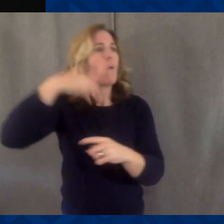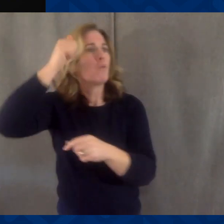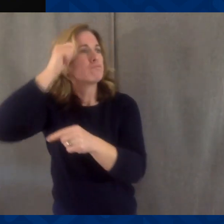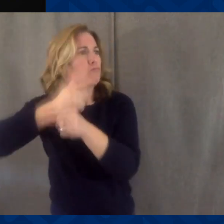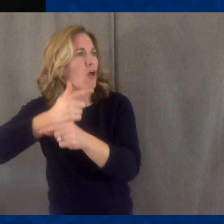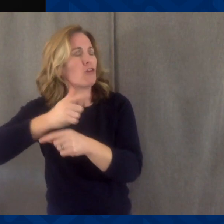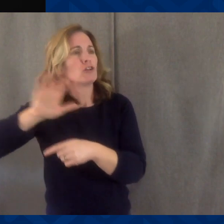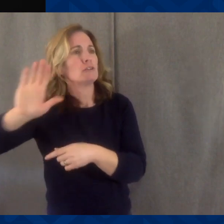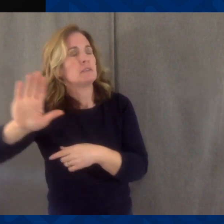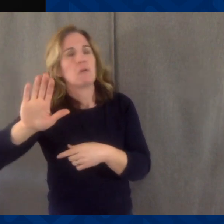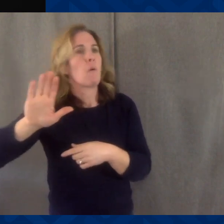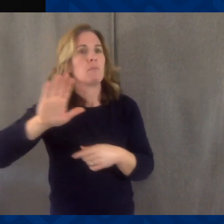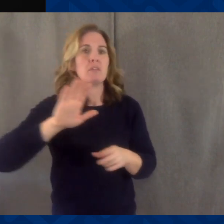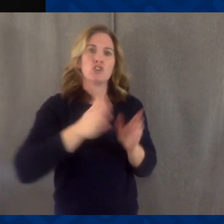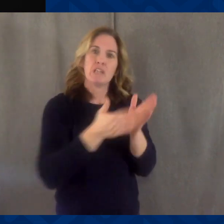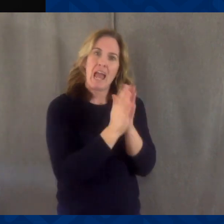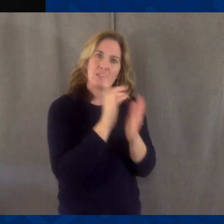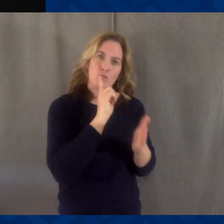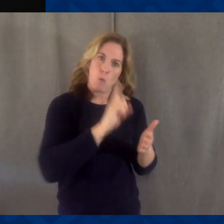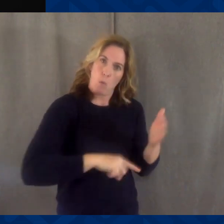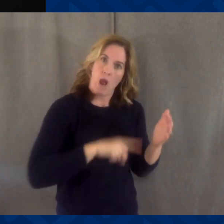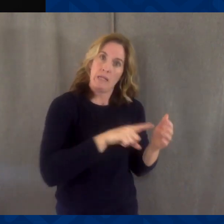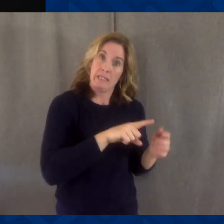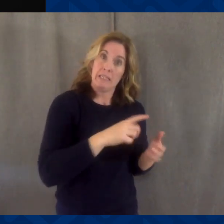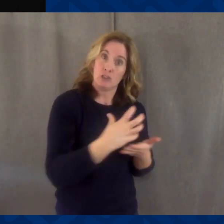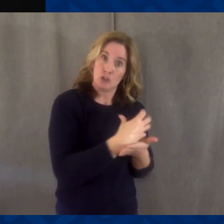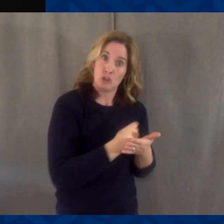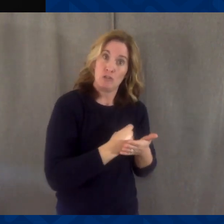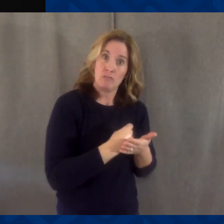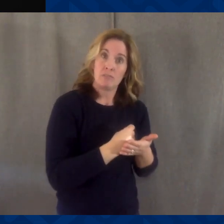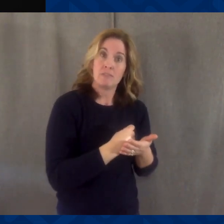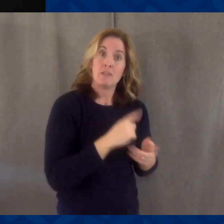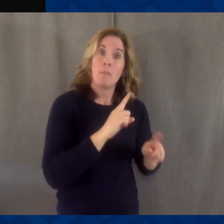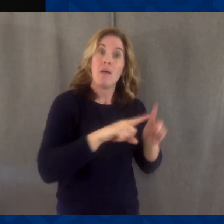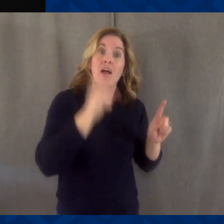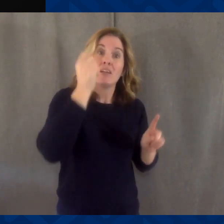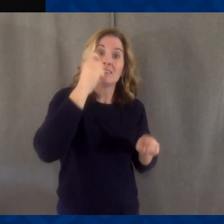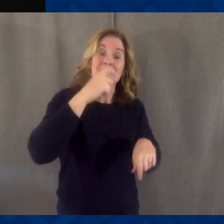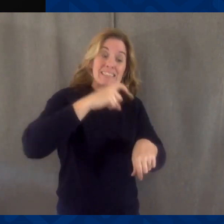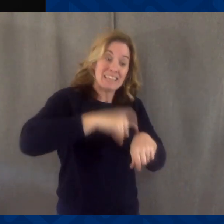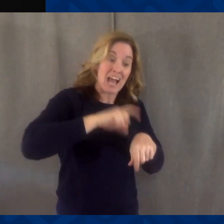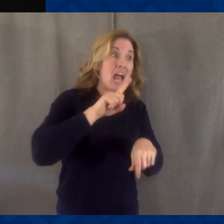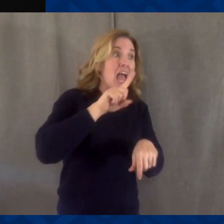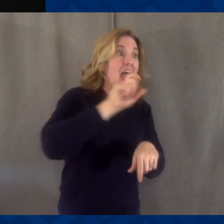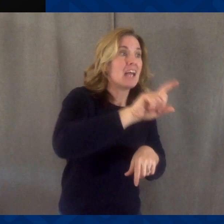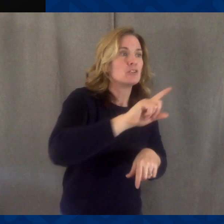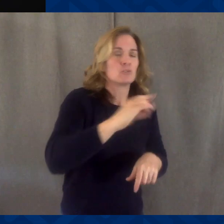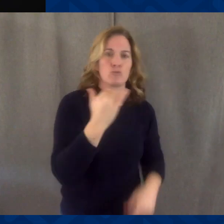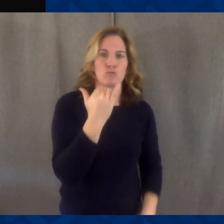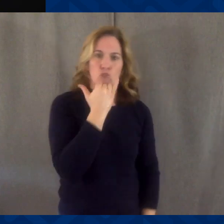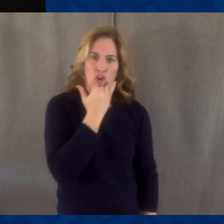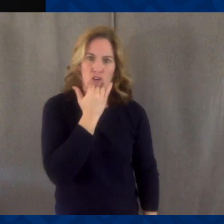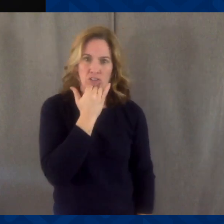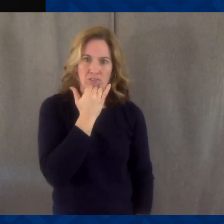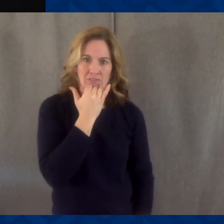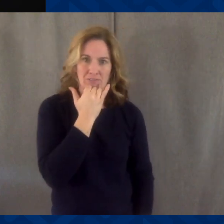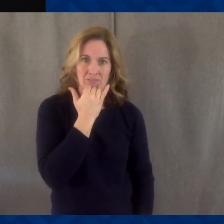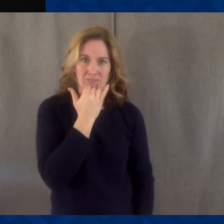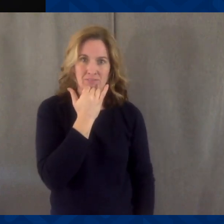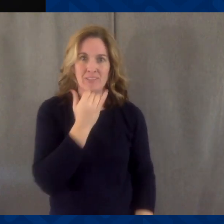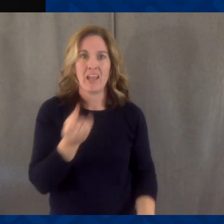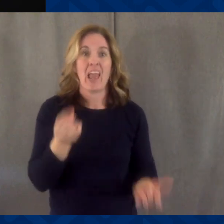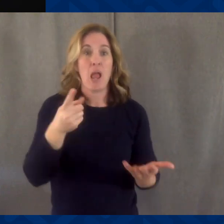was this. He just got the timing all wrong. How many of you know that the right thing at the wrong